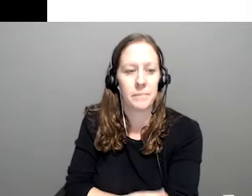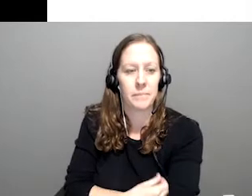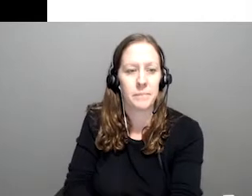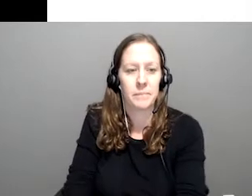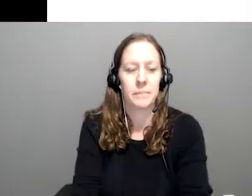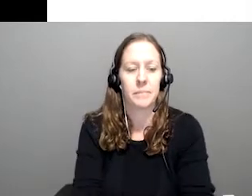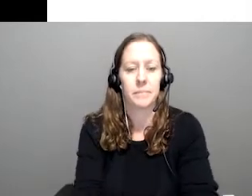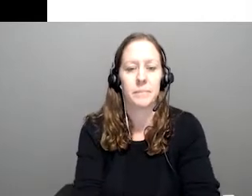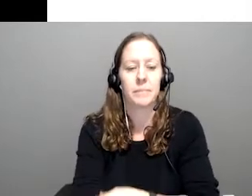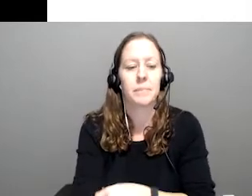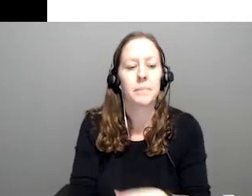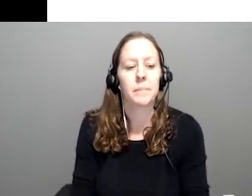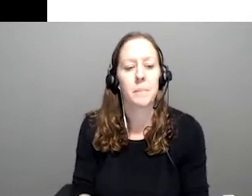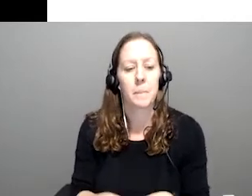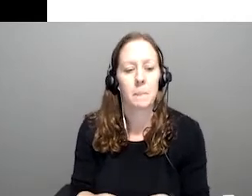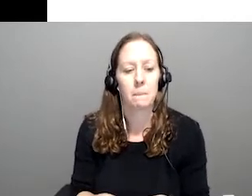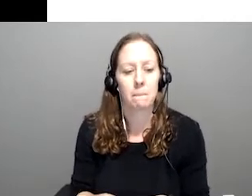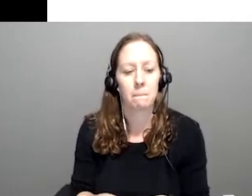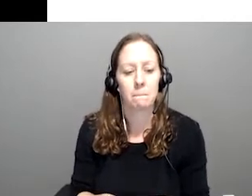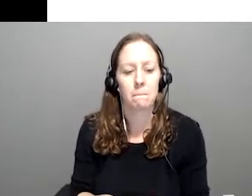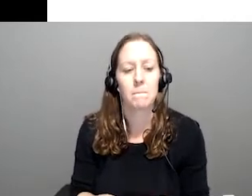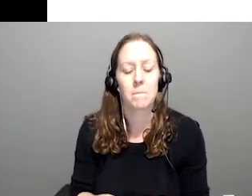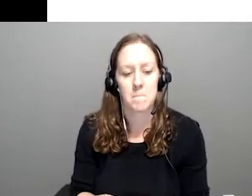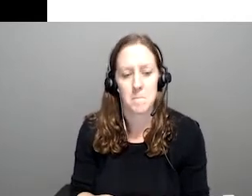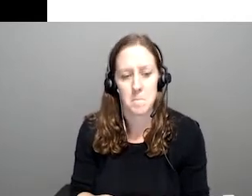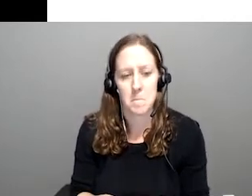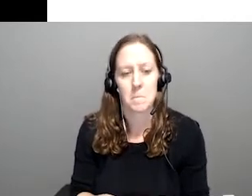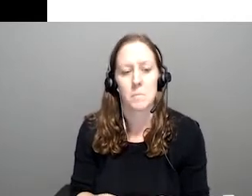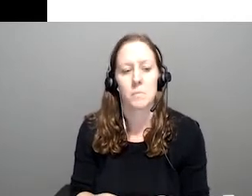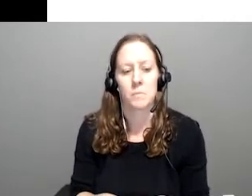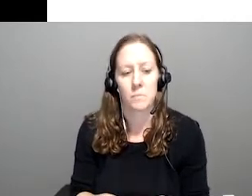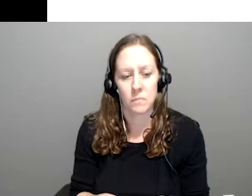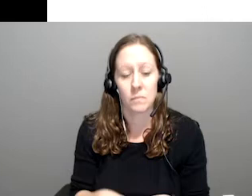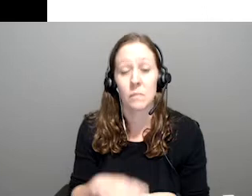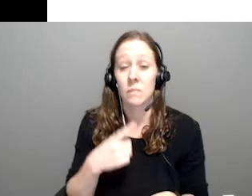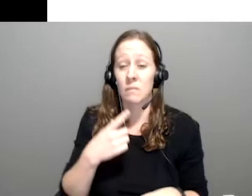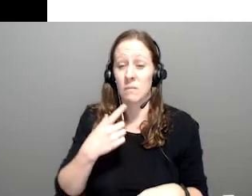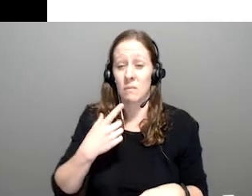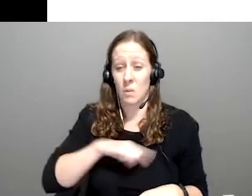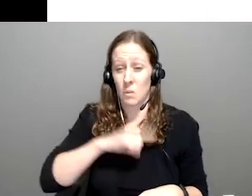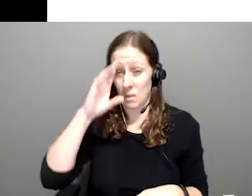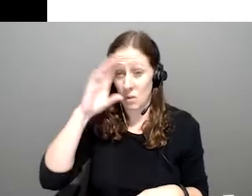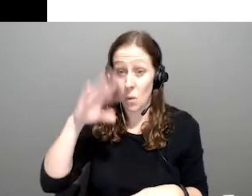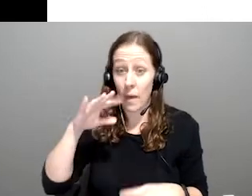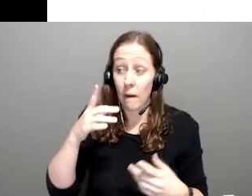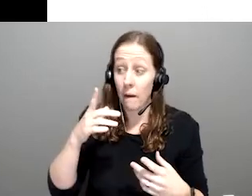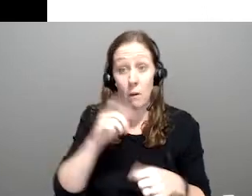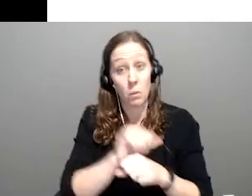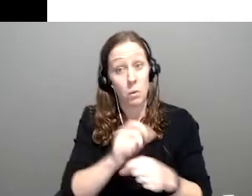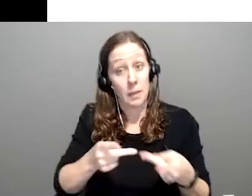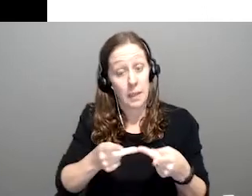And so in addition to this, we know that diverse workplace supports like job accommodations,